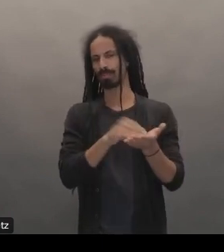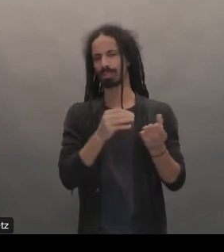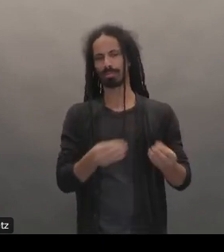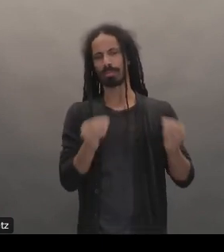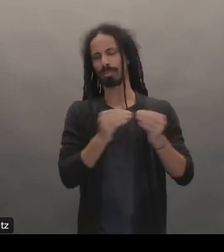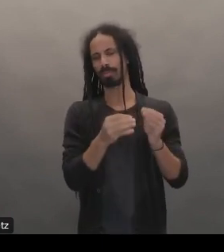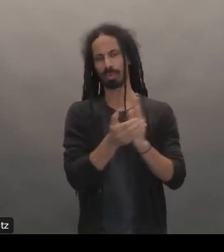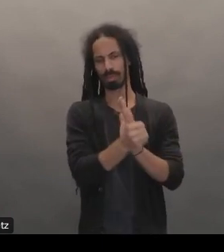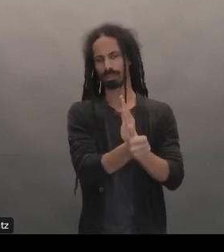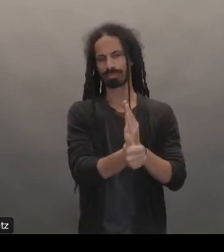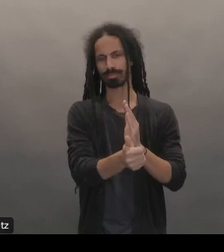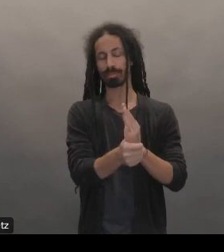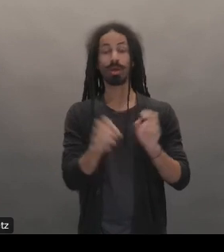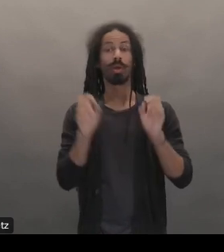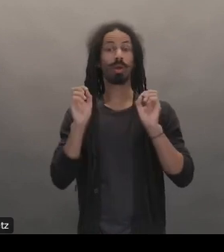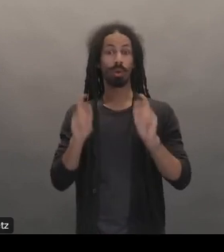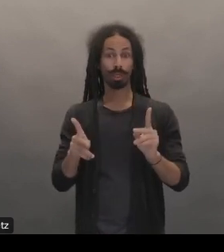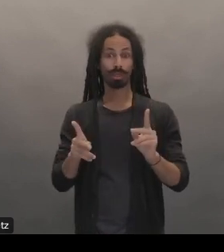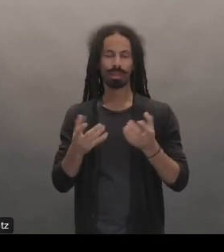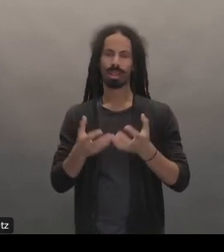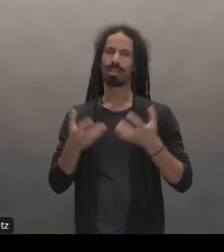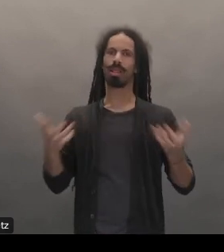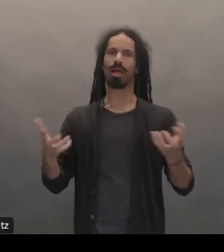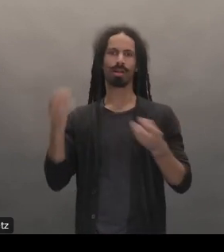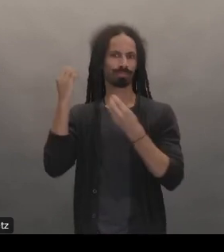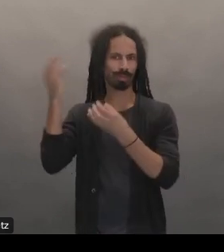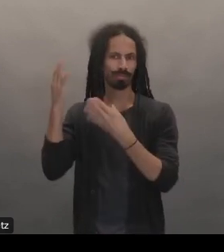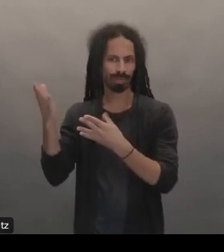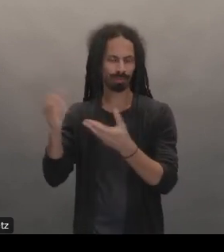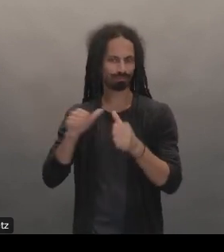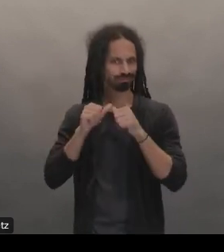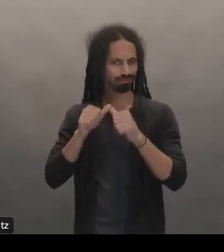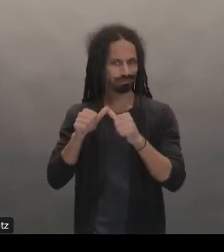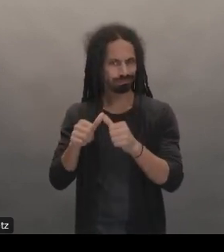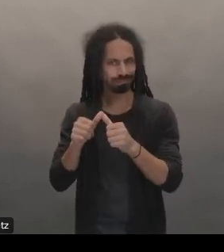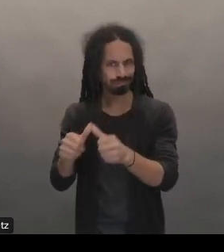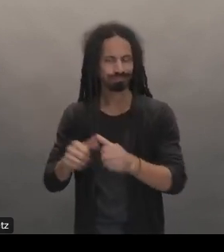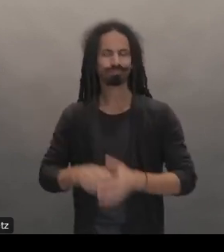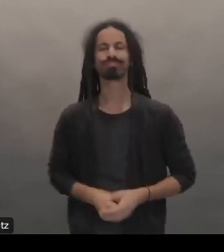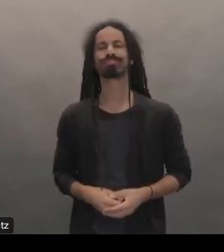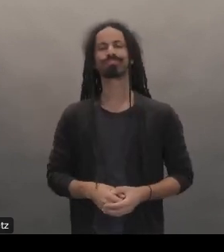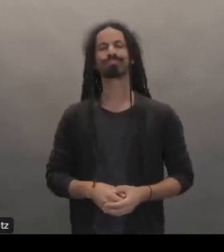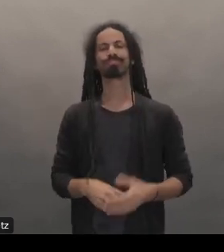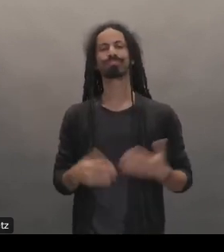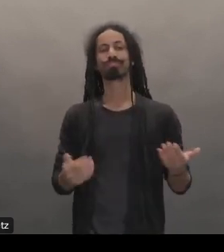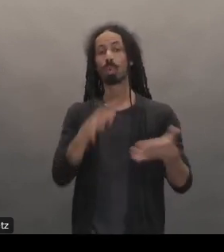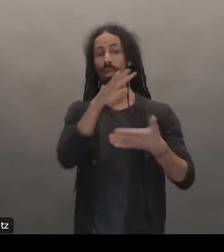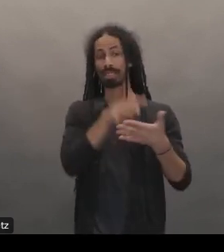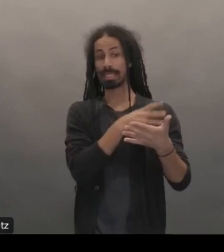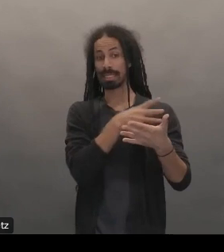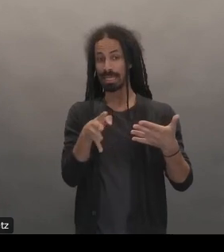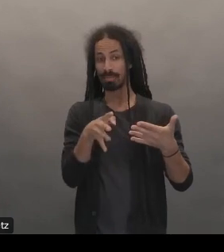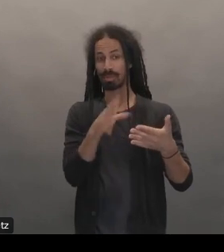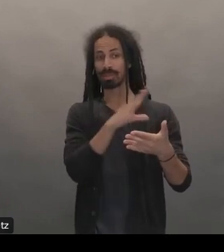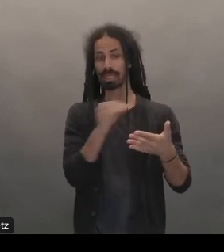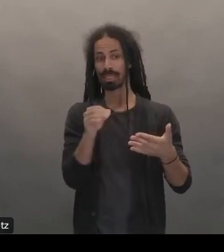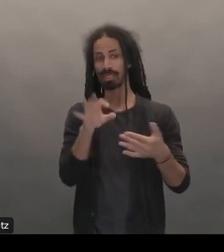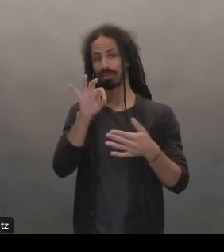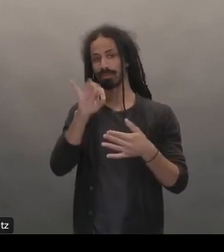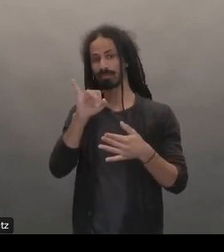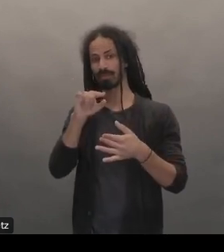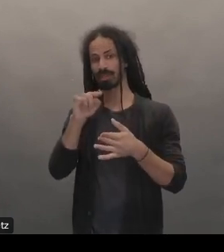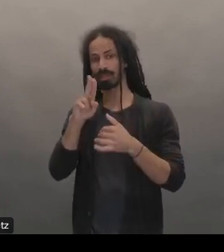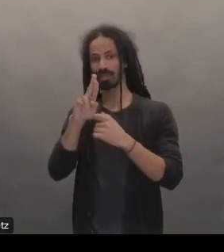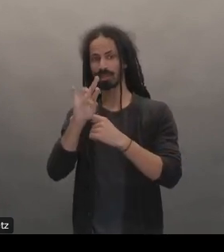Okay, let's keep going. Lots of information, but a little bit more to go. So tables and figures. Now, tables and